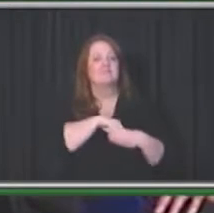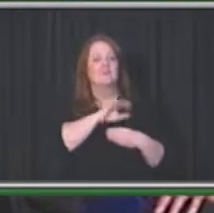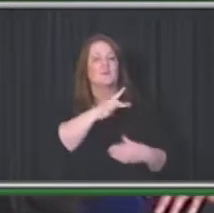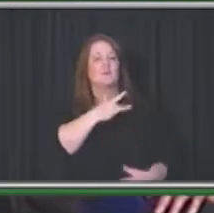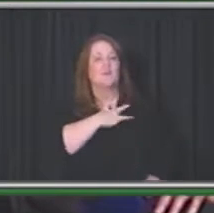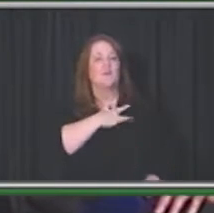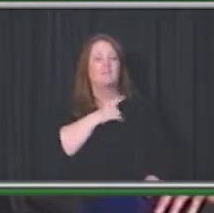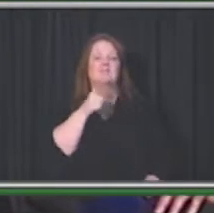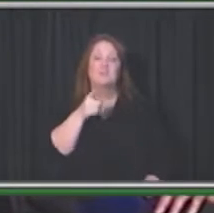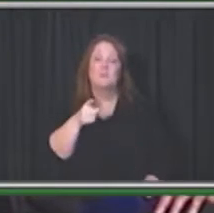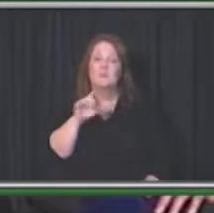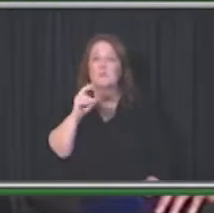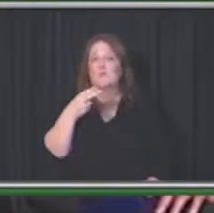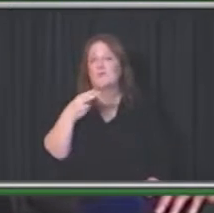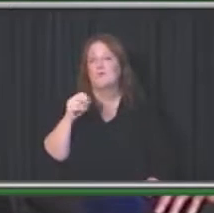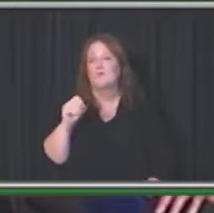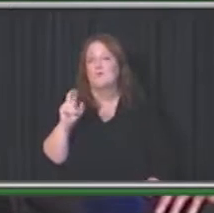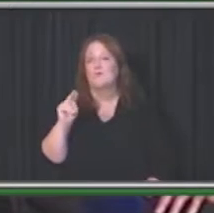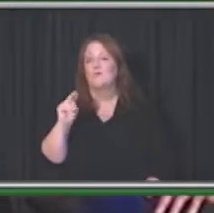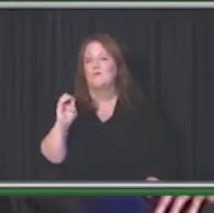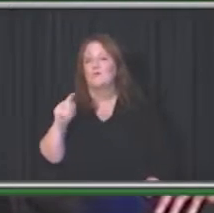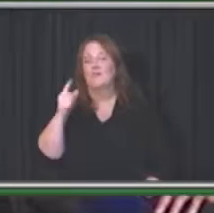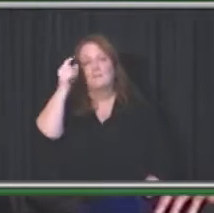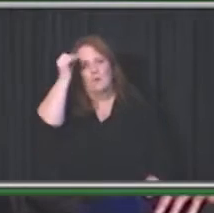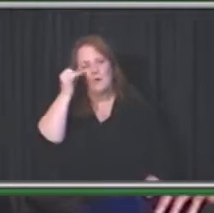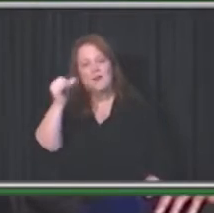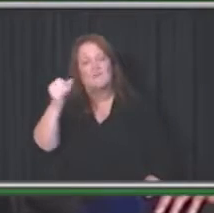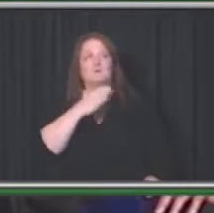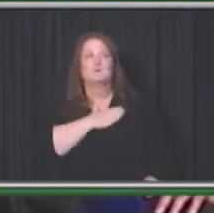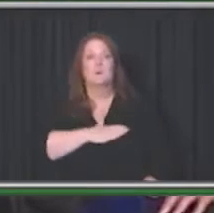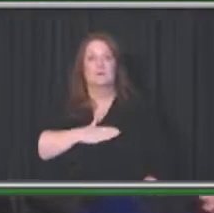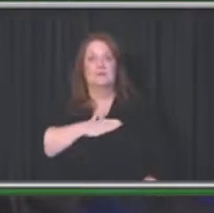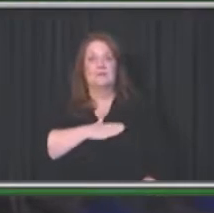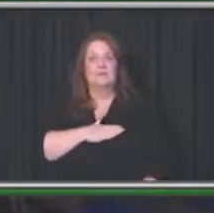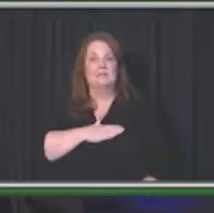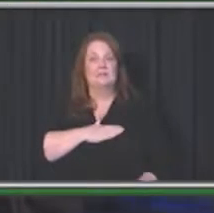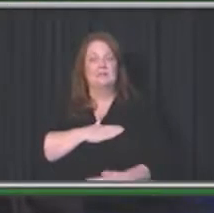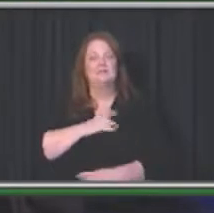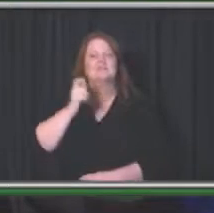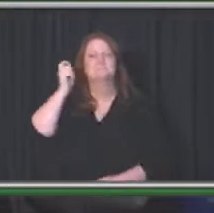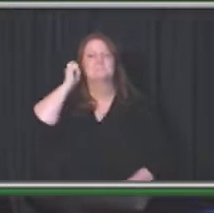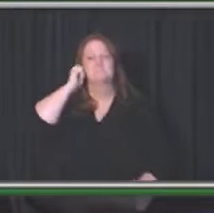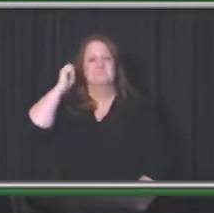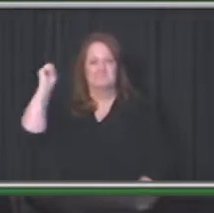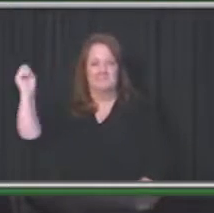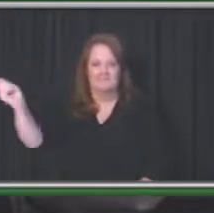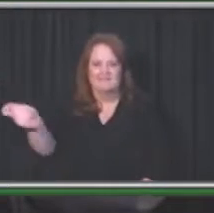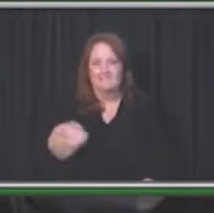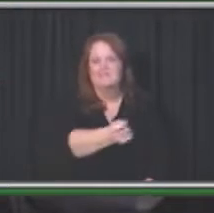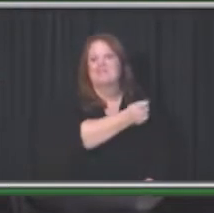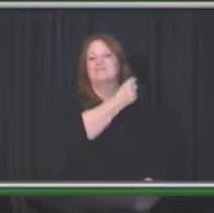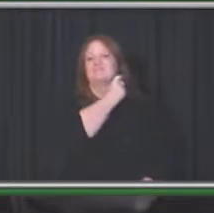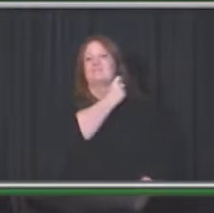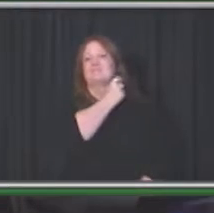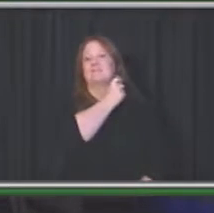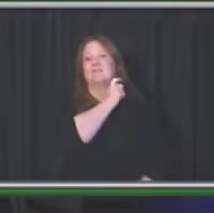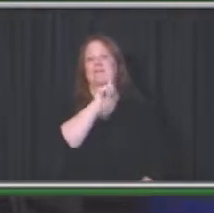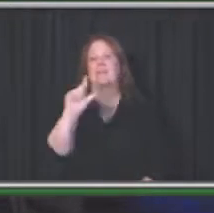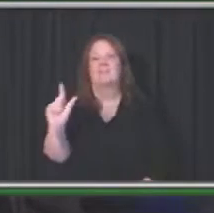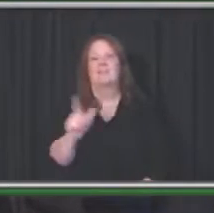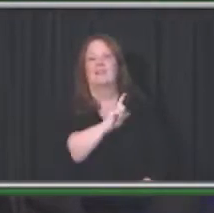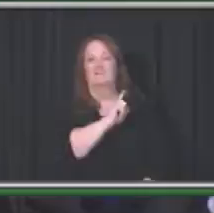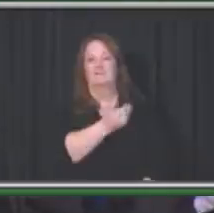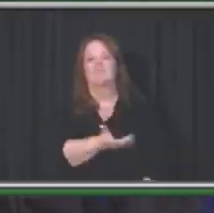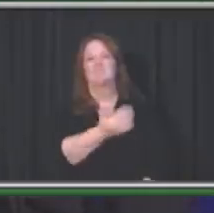Hornet forever. So now, please, move the tassel from the right to